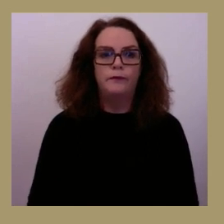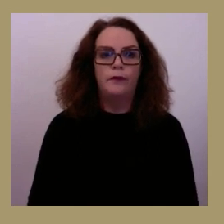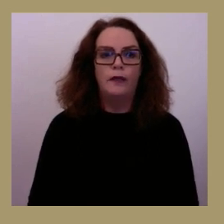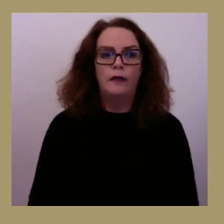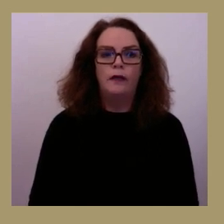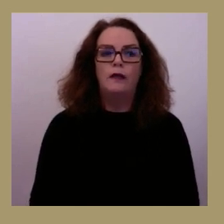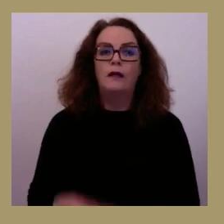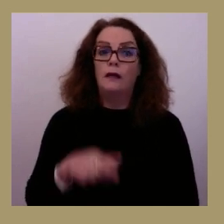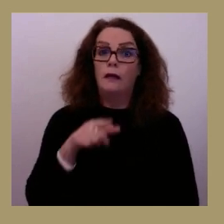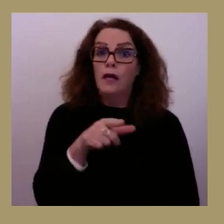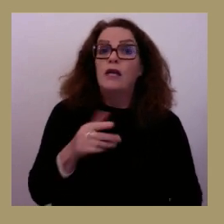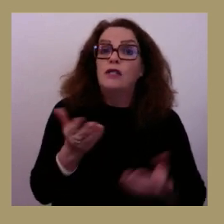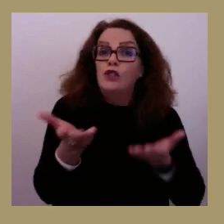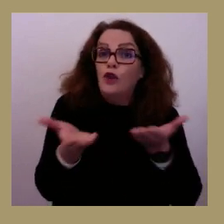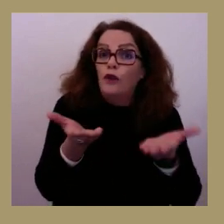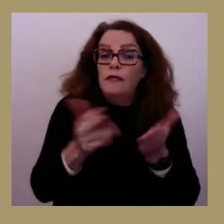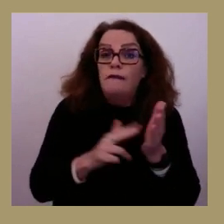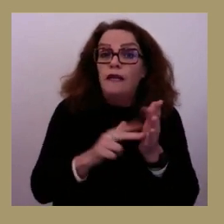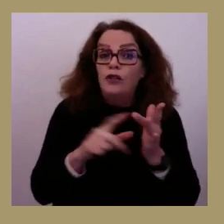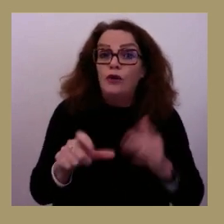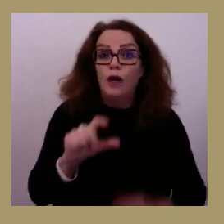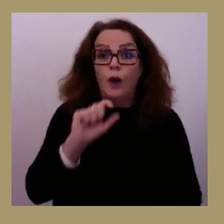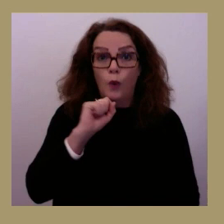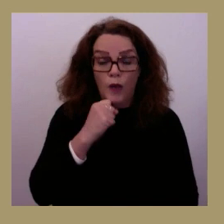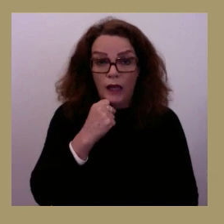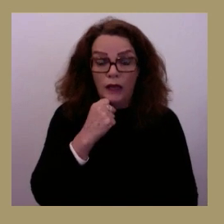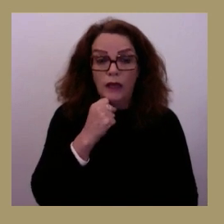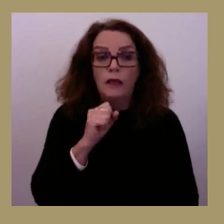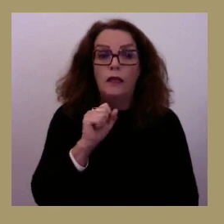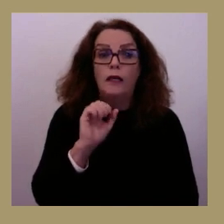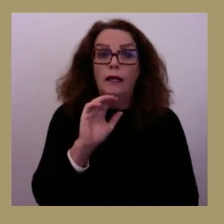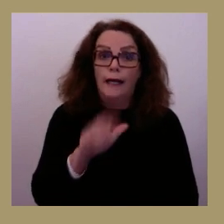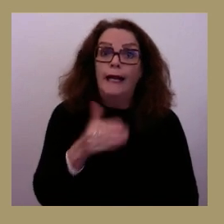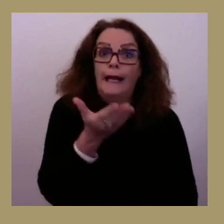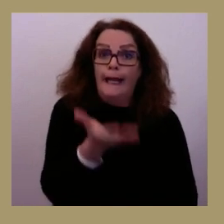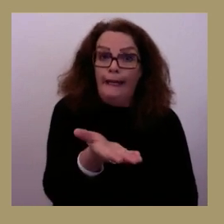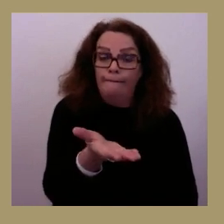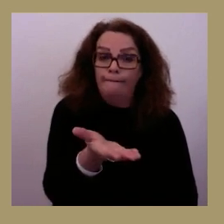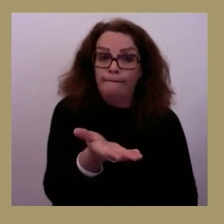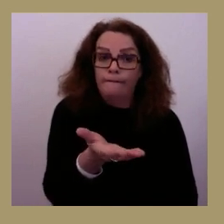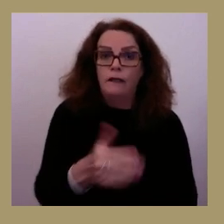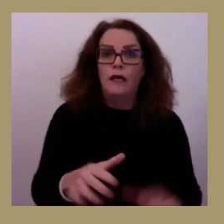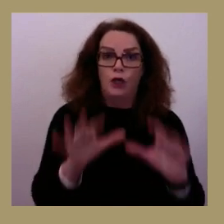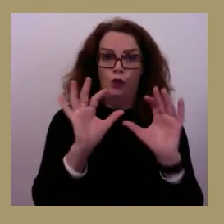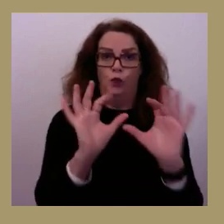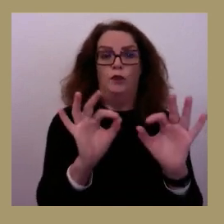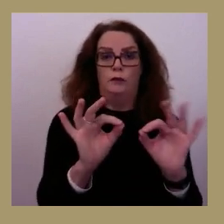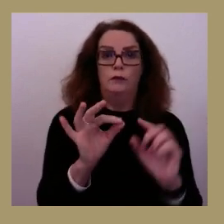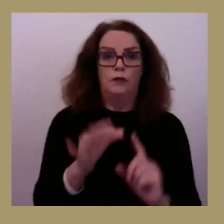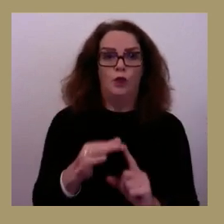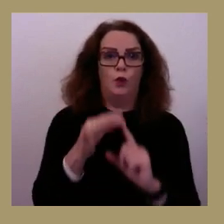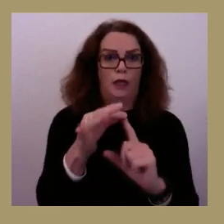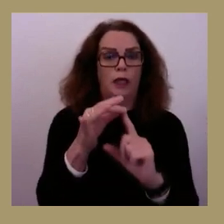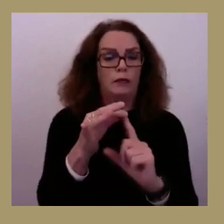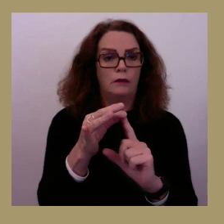What Service Victoria will do then is we will provide a unique security code, which will be attached to